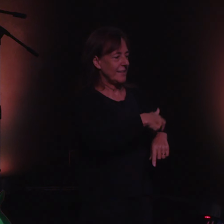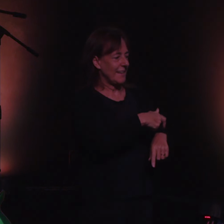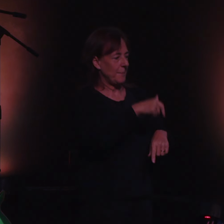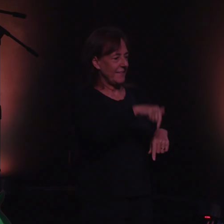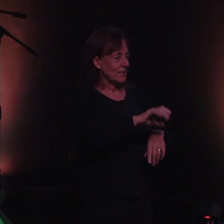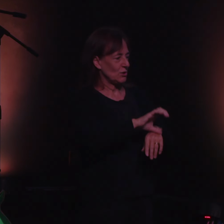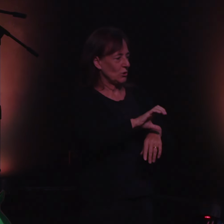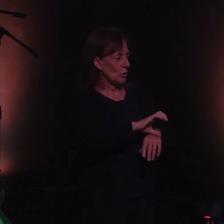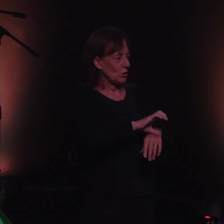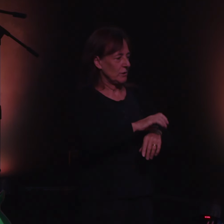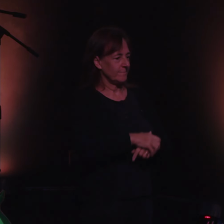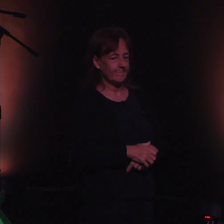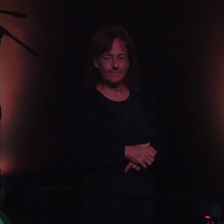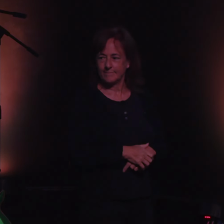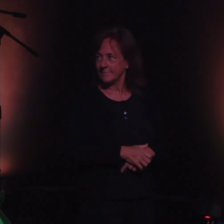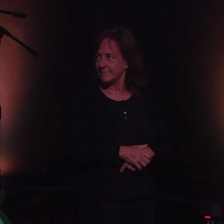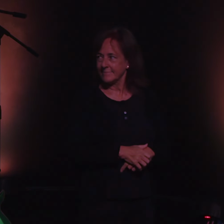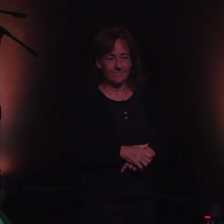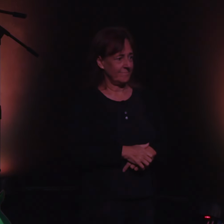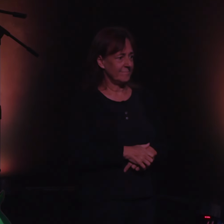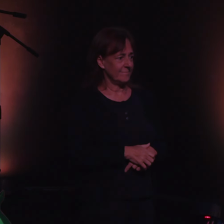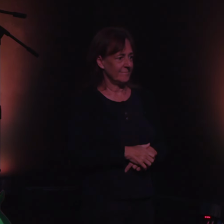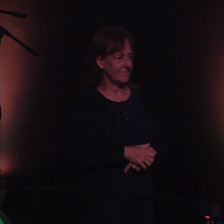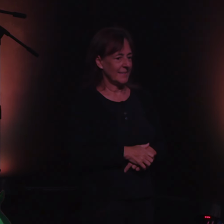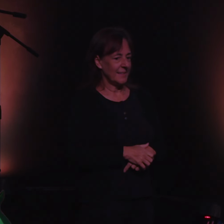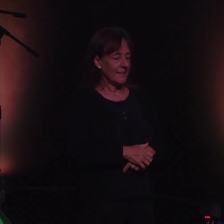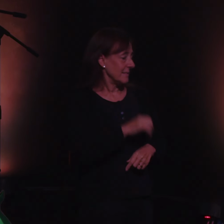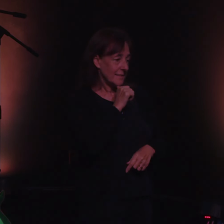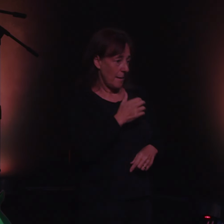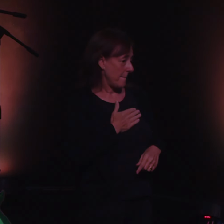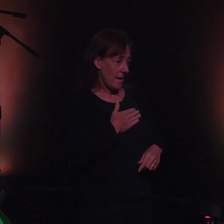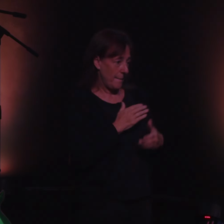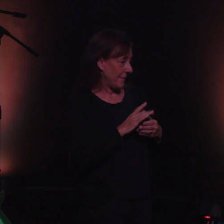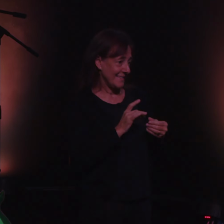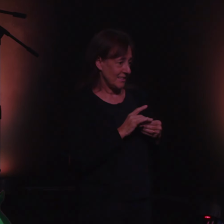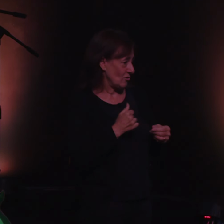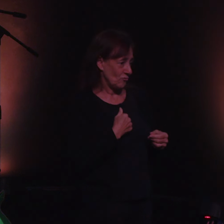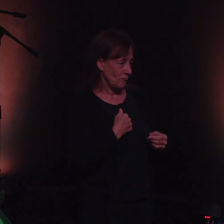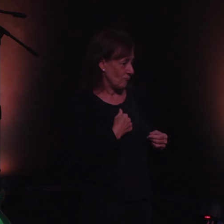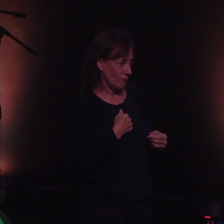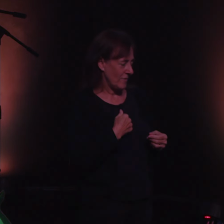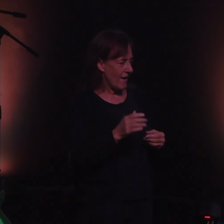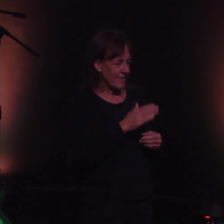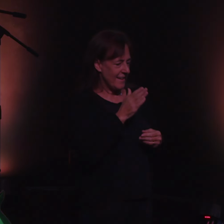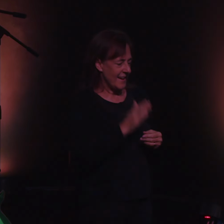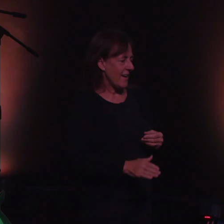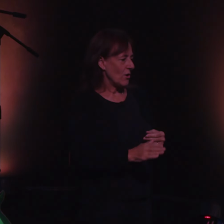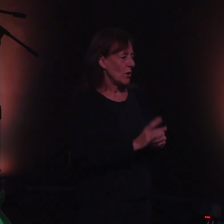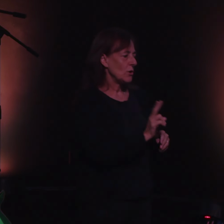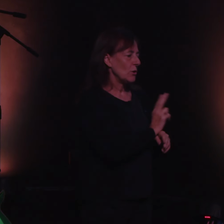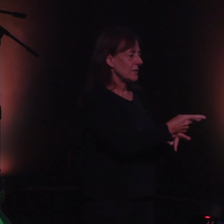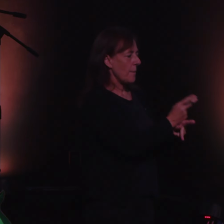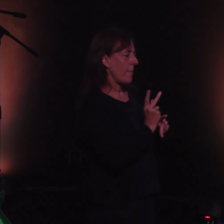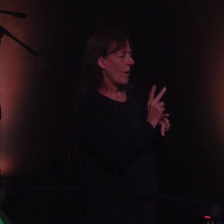this church this message. On top of that, this is not my message. I have never preached anybody else's message